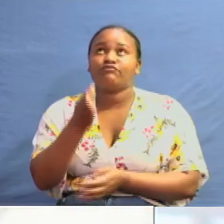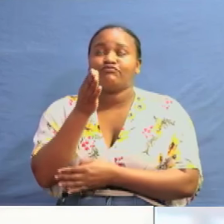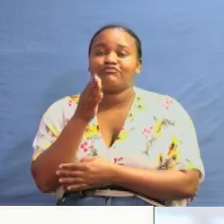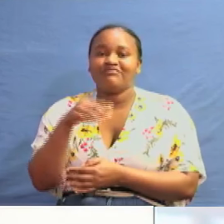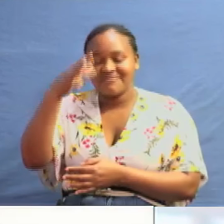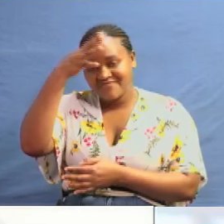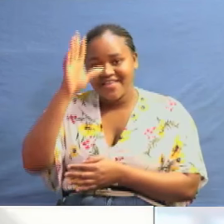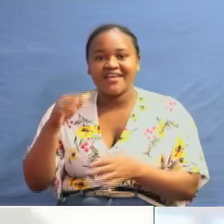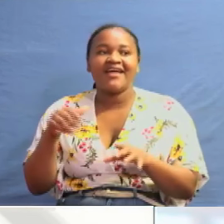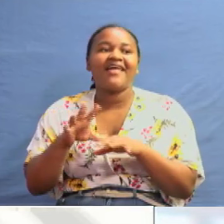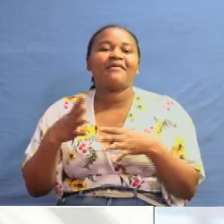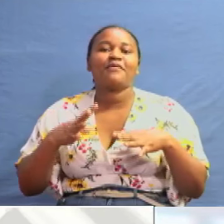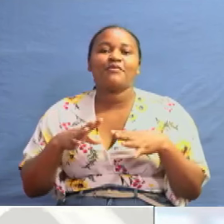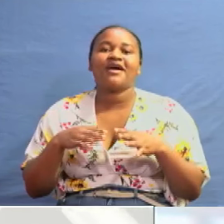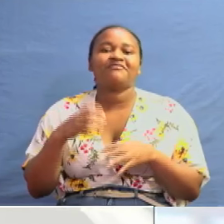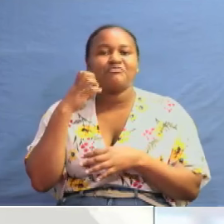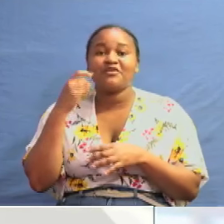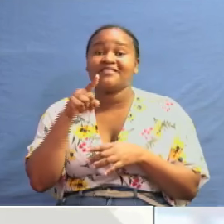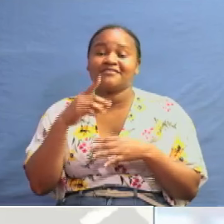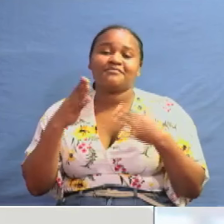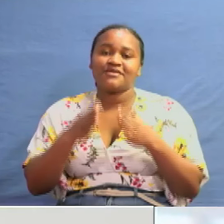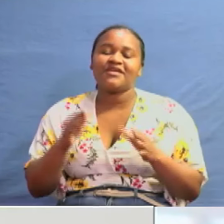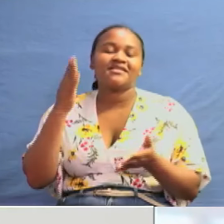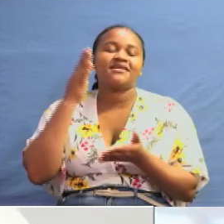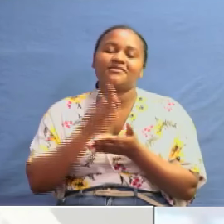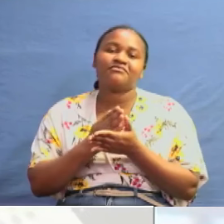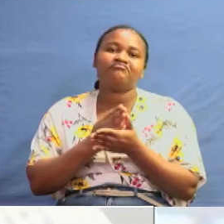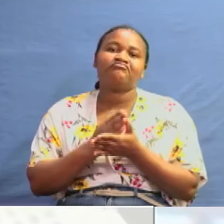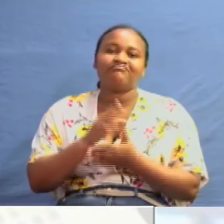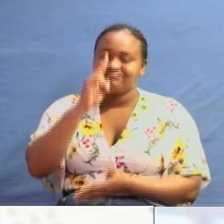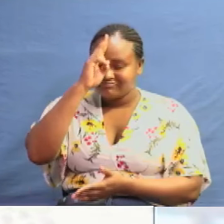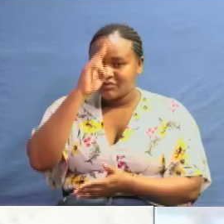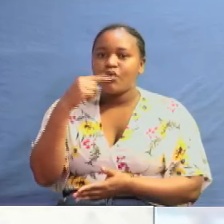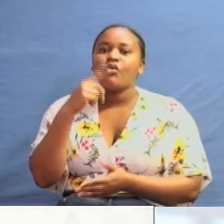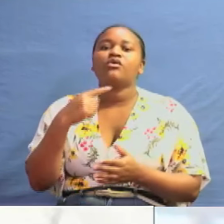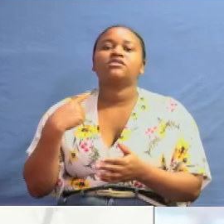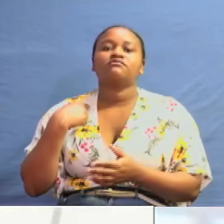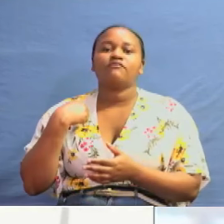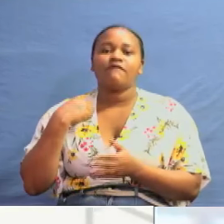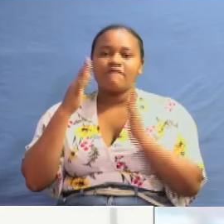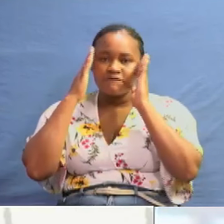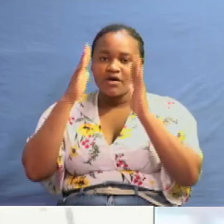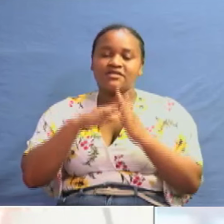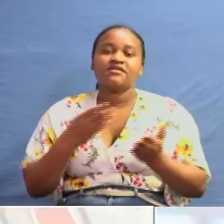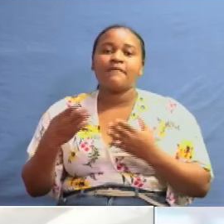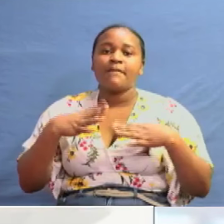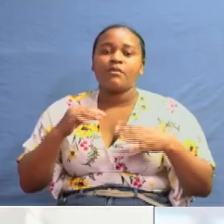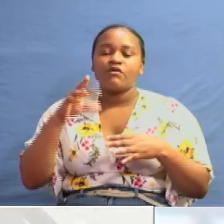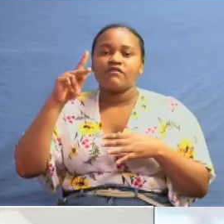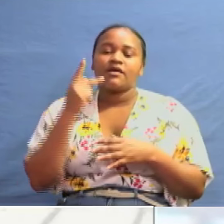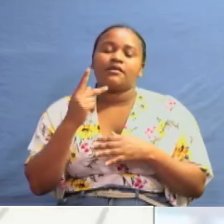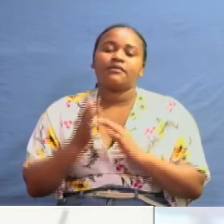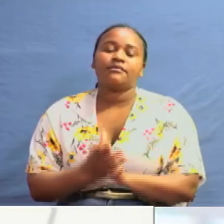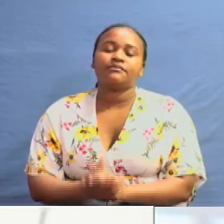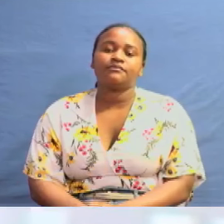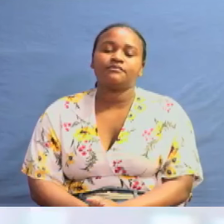Ruto, among other leaders, have mourned General Ogolla as a true soldier who was dedicated in serving the people of Kenya. This story was